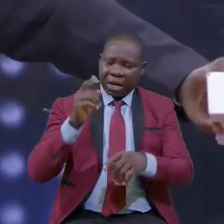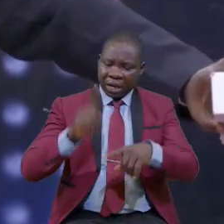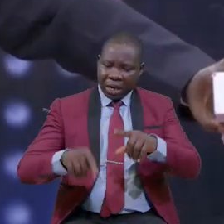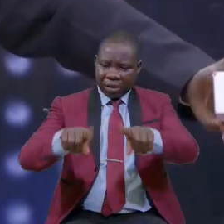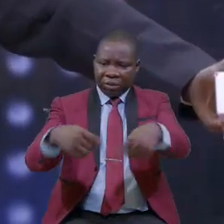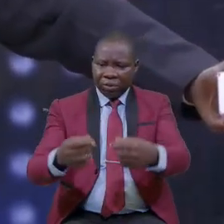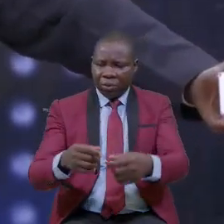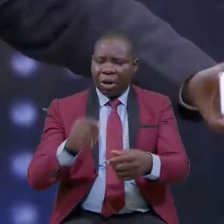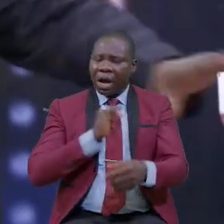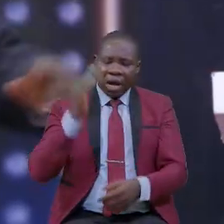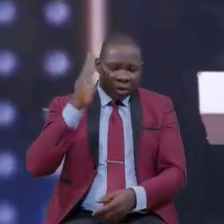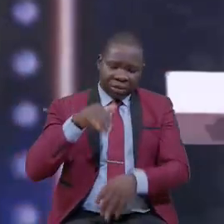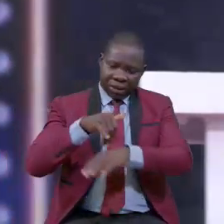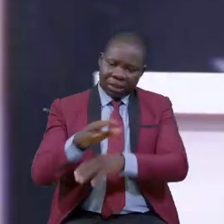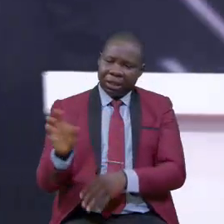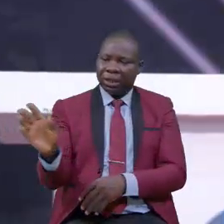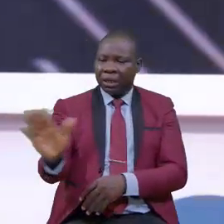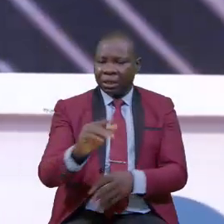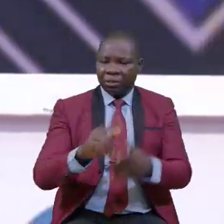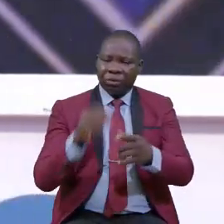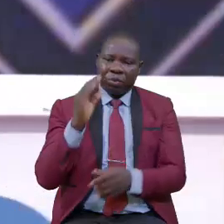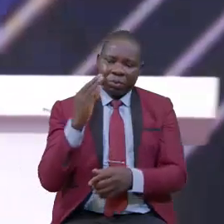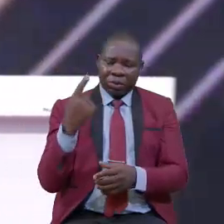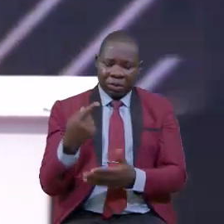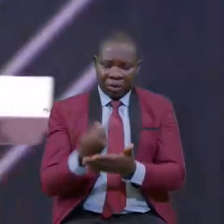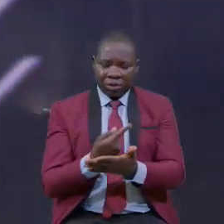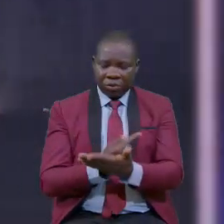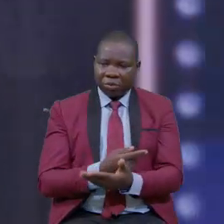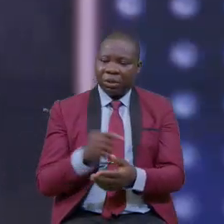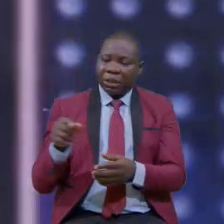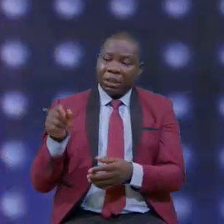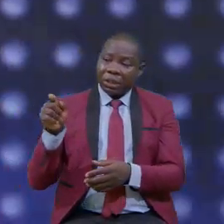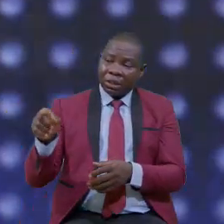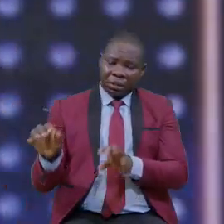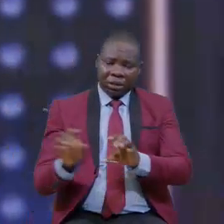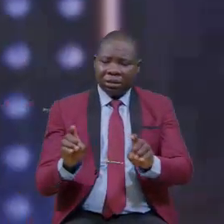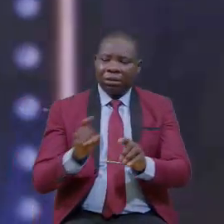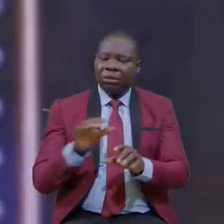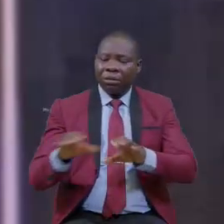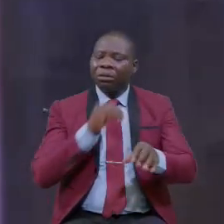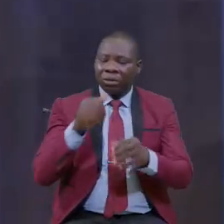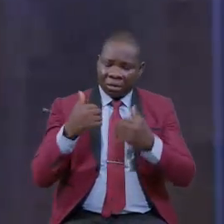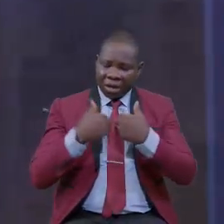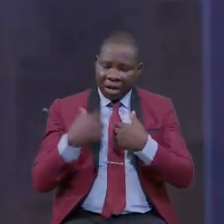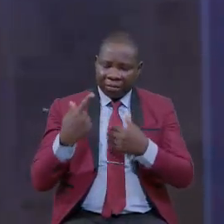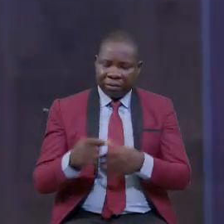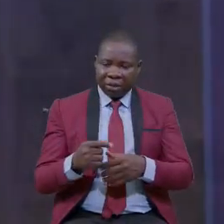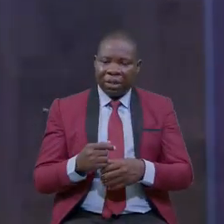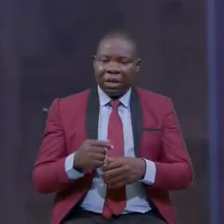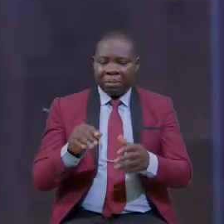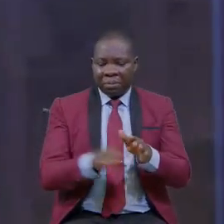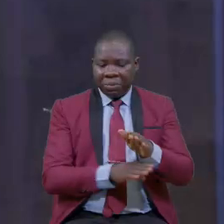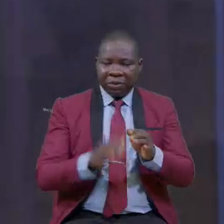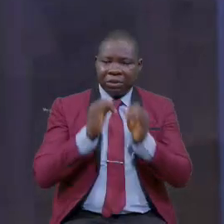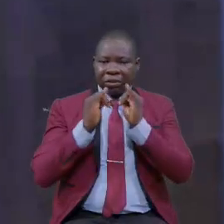basic instruction before leaving the earth now it's going to be a financier now it's going to be a good new natured